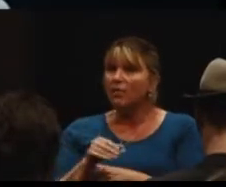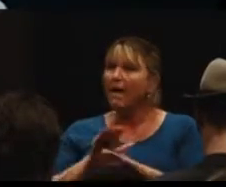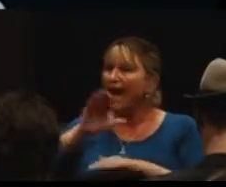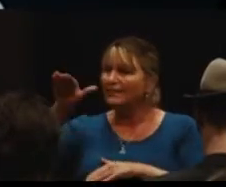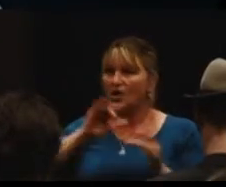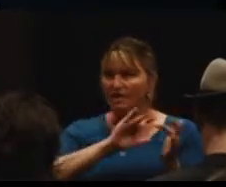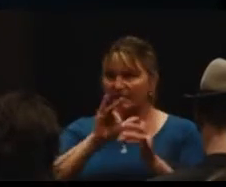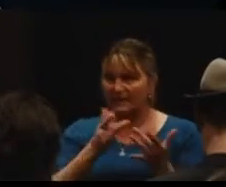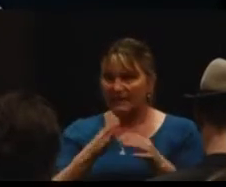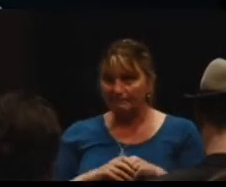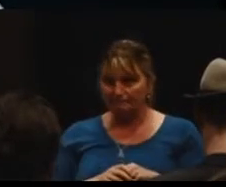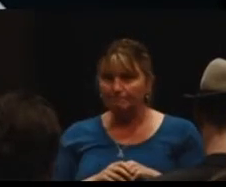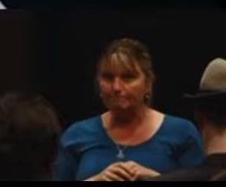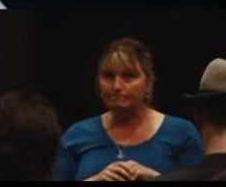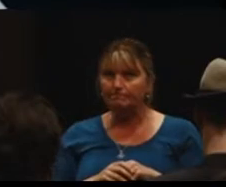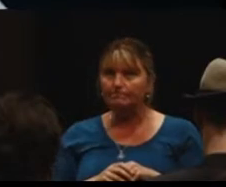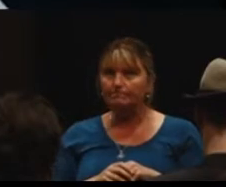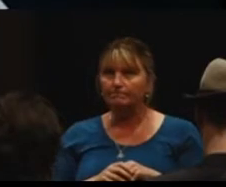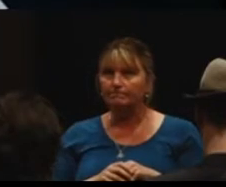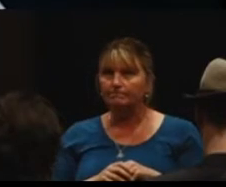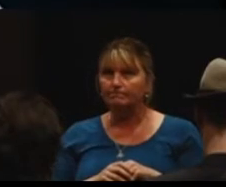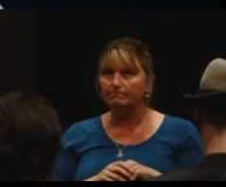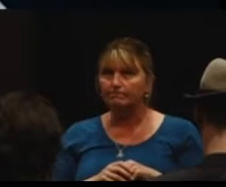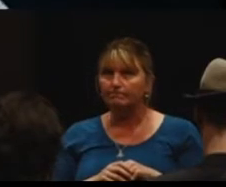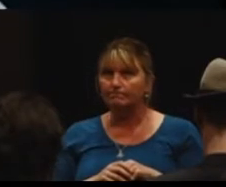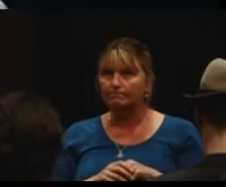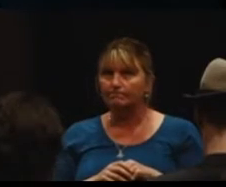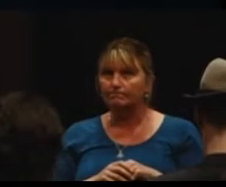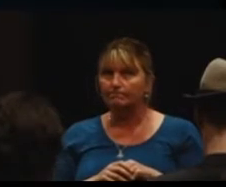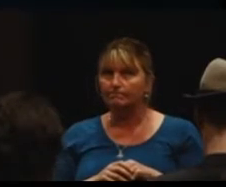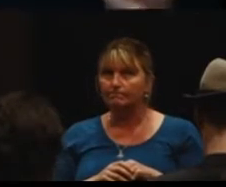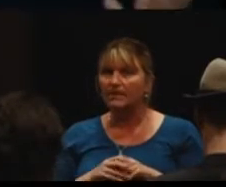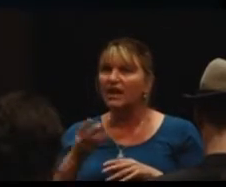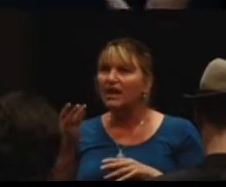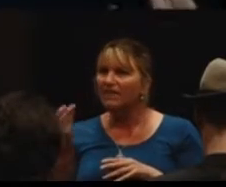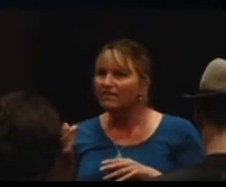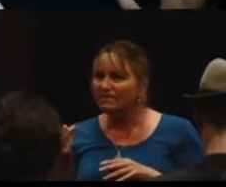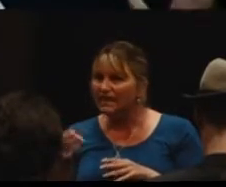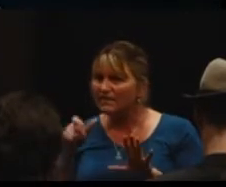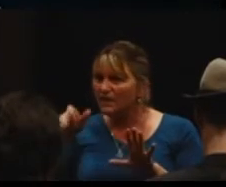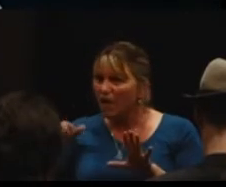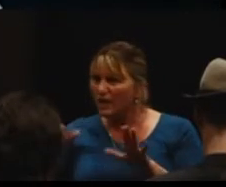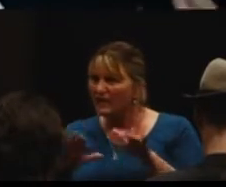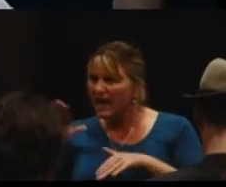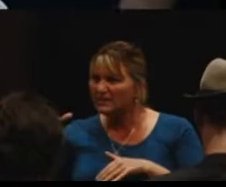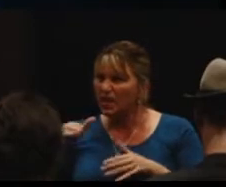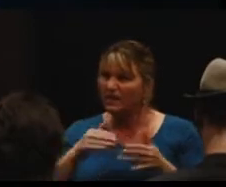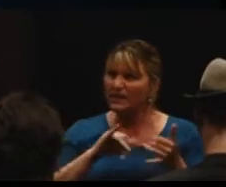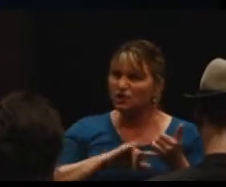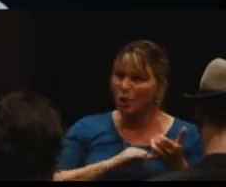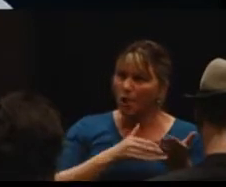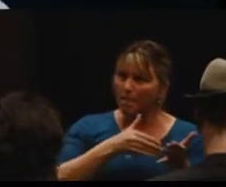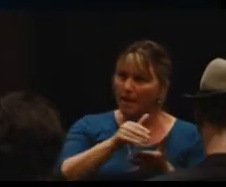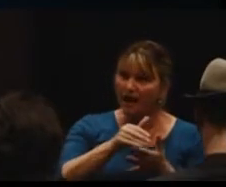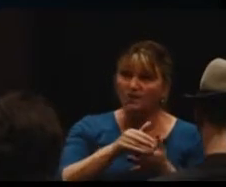internet. The value is climbs in the outside the stock market, and the value of the companies in the stock market